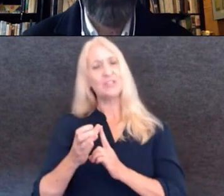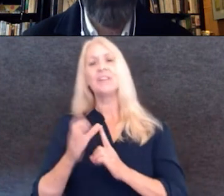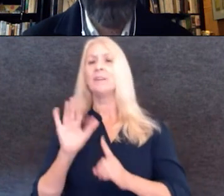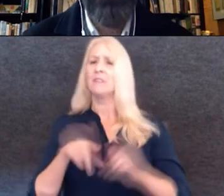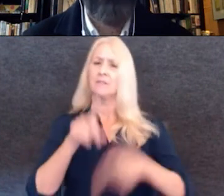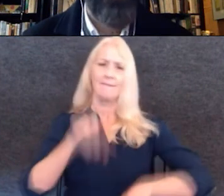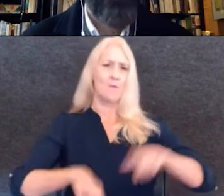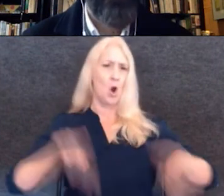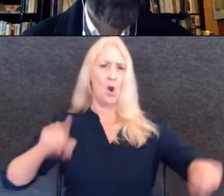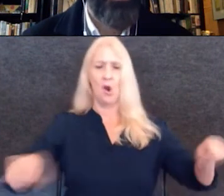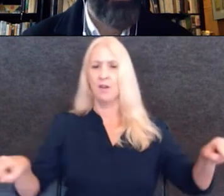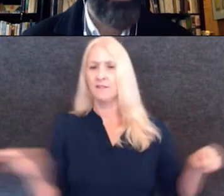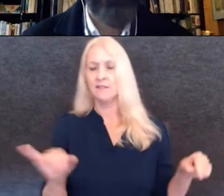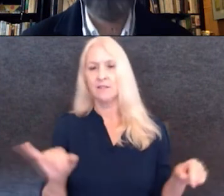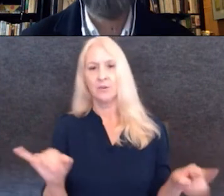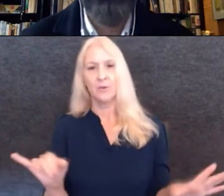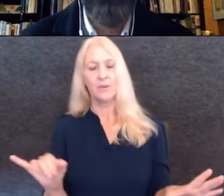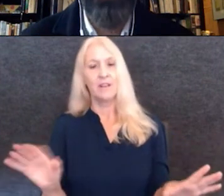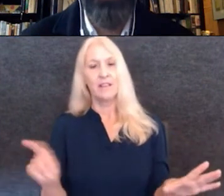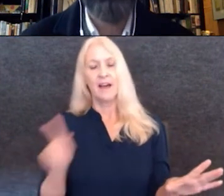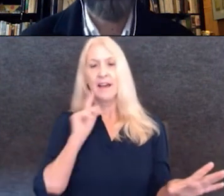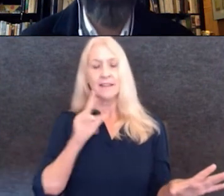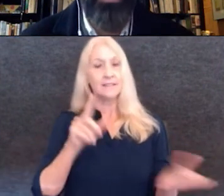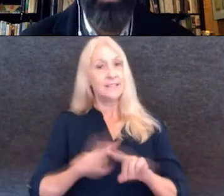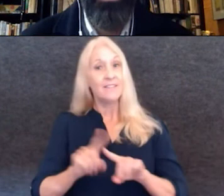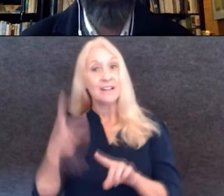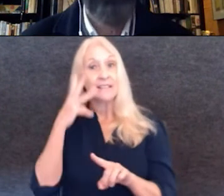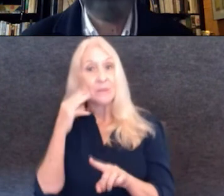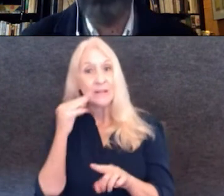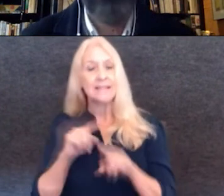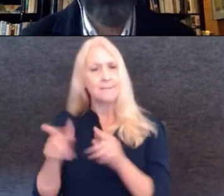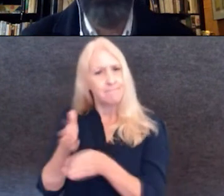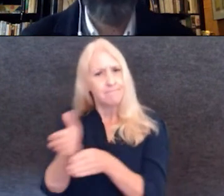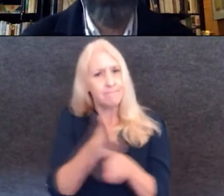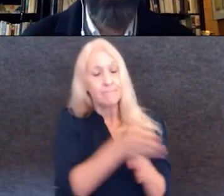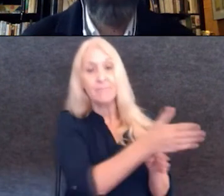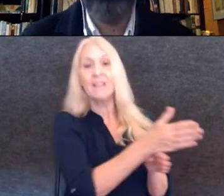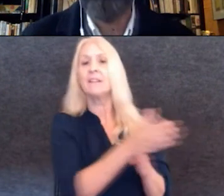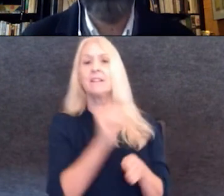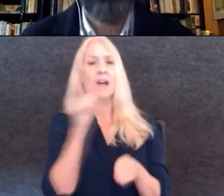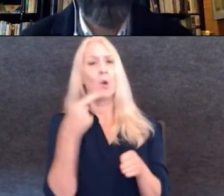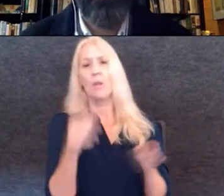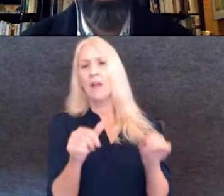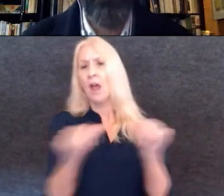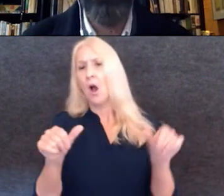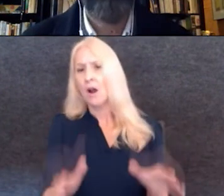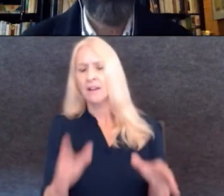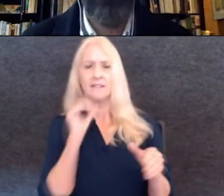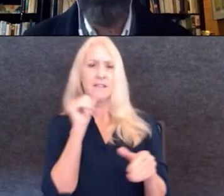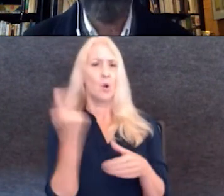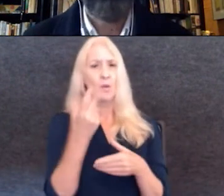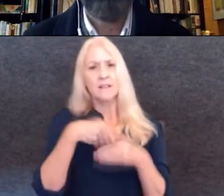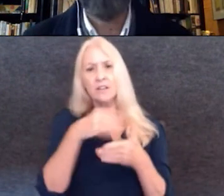to even sort of a expertise and discipline. Like, we are not just a bunch of architects or a bunch of interior designers.